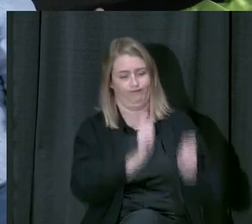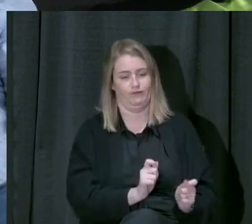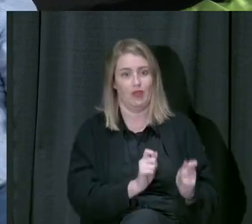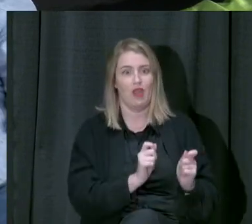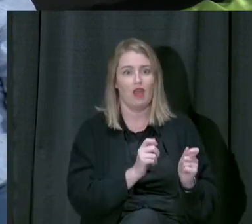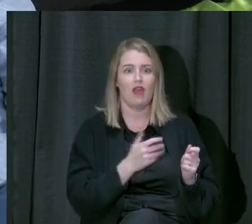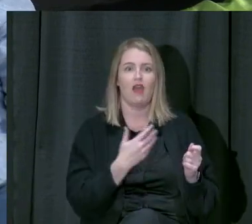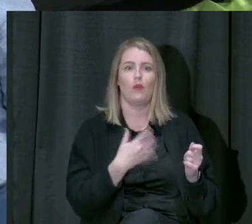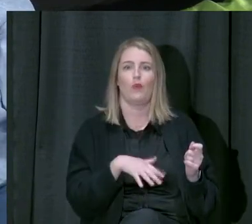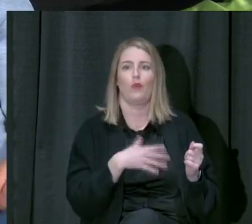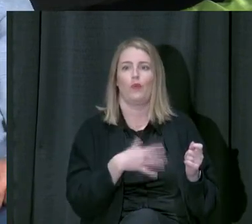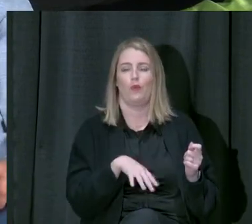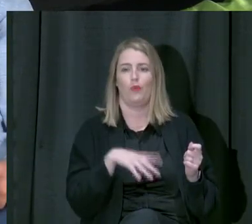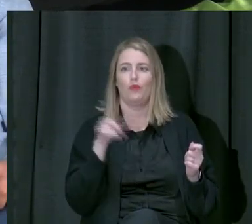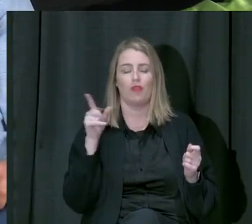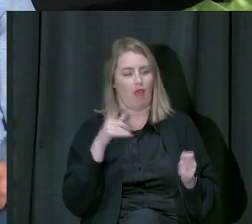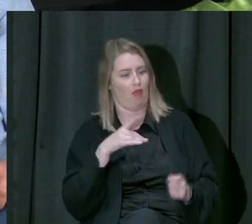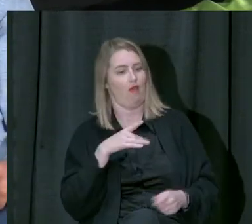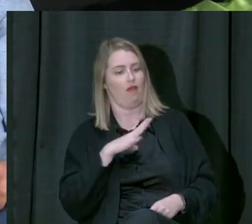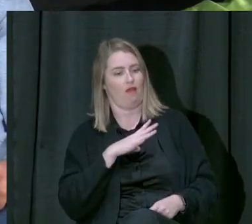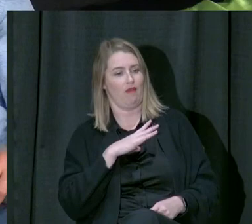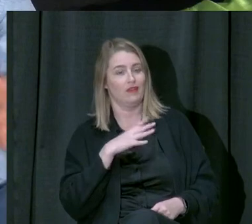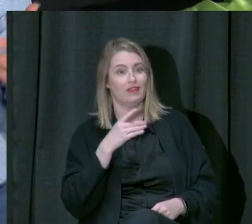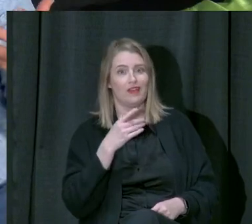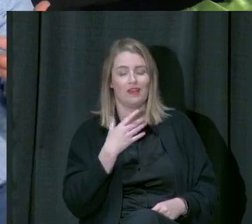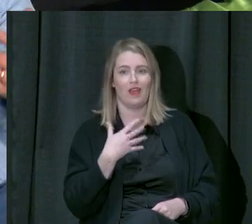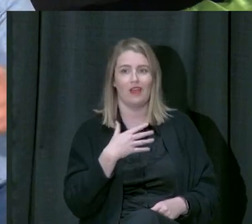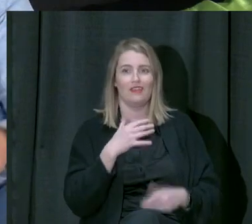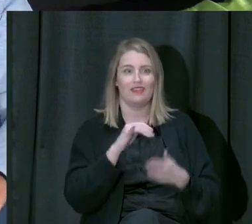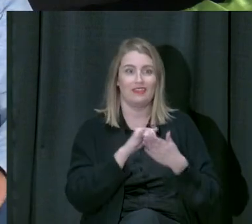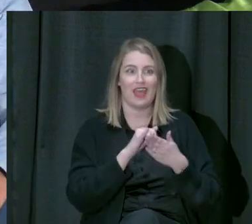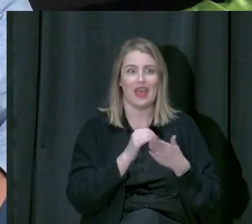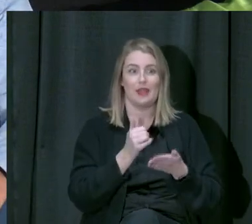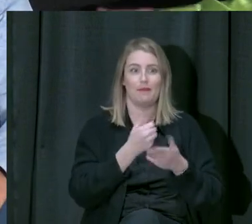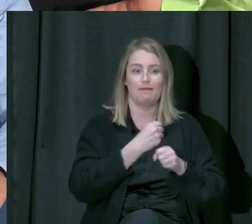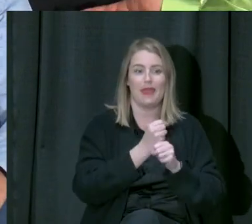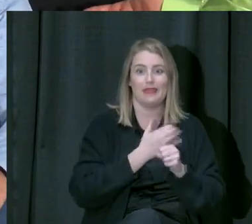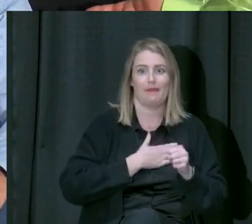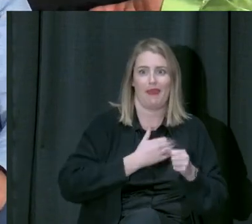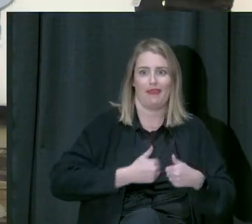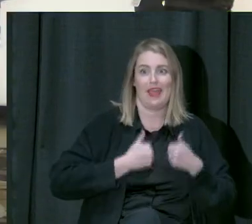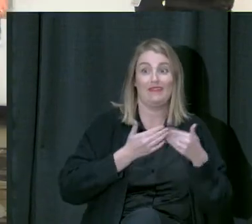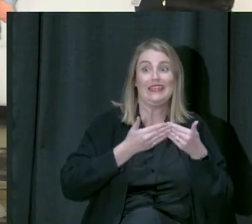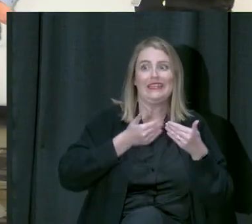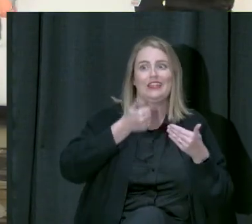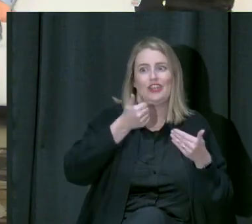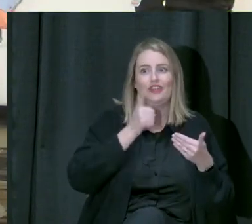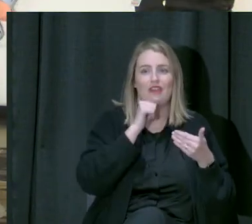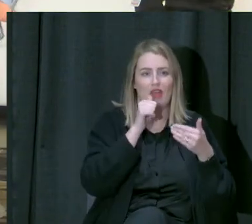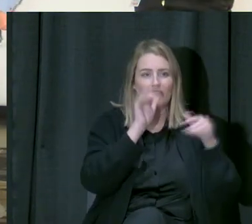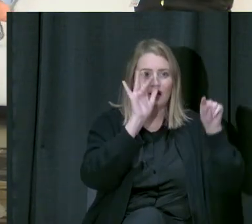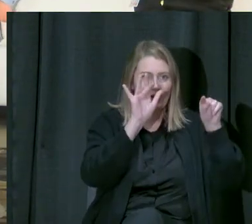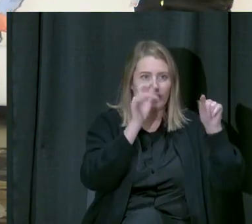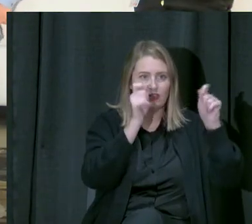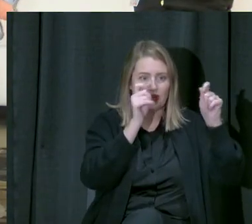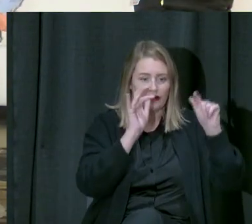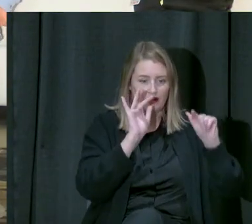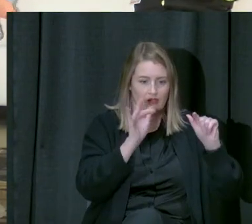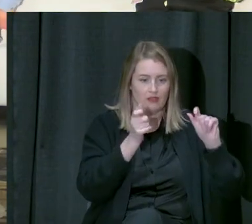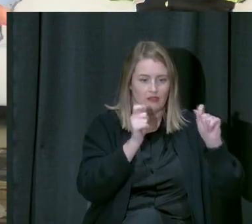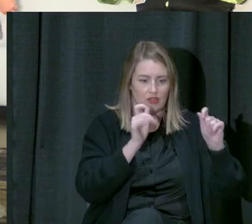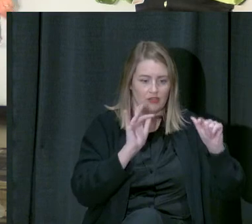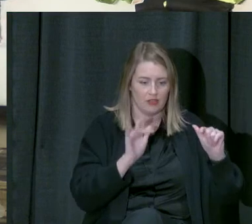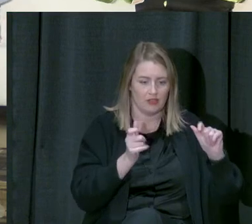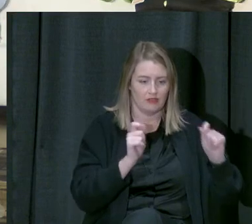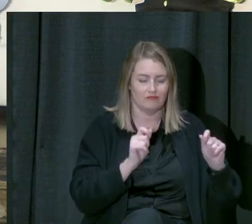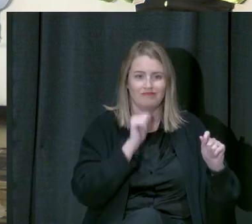really resonates with them because they're like, oh my gosh, this makes my life easier. Well, we were on stage at Creative Pro Week. He and